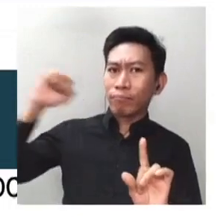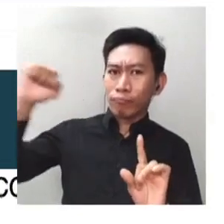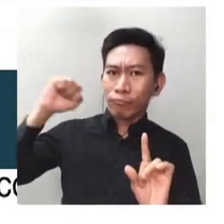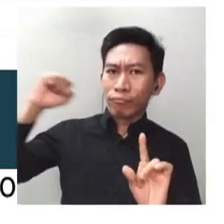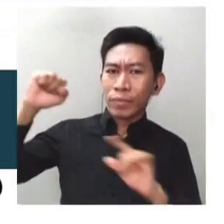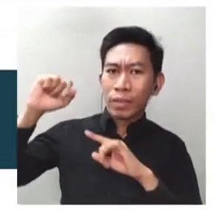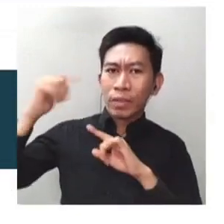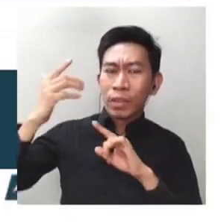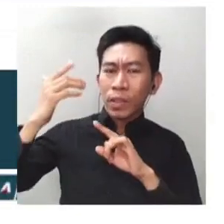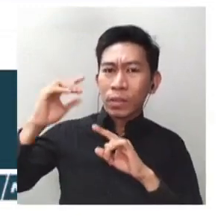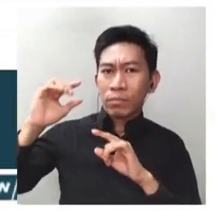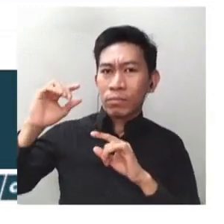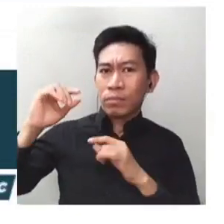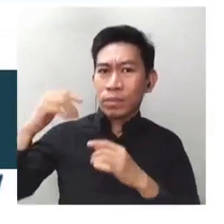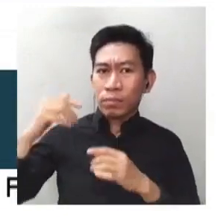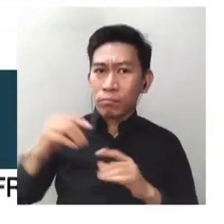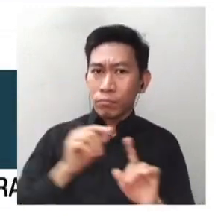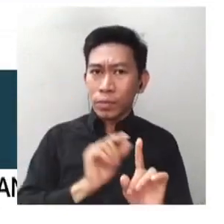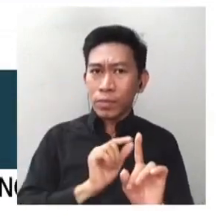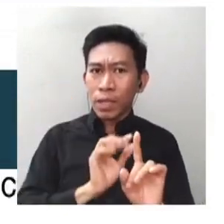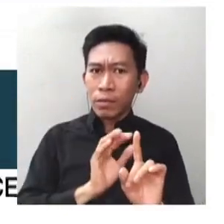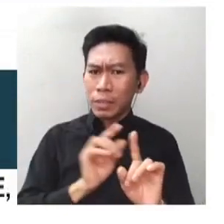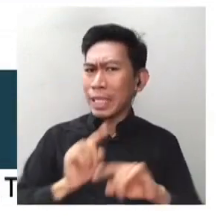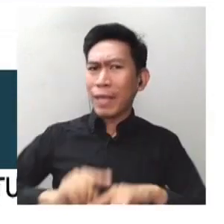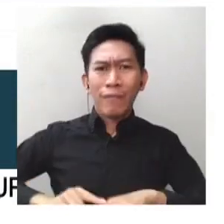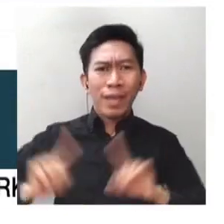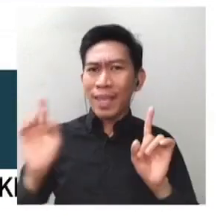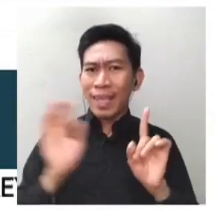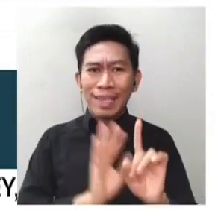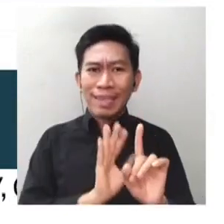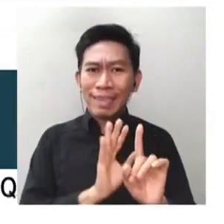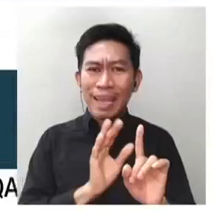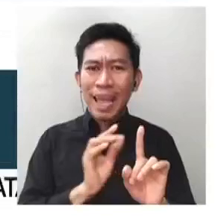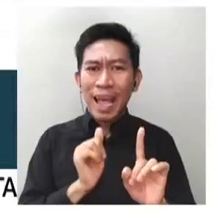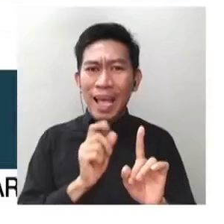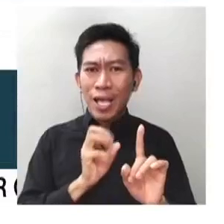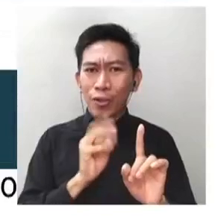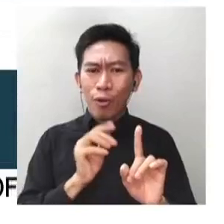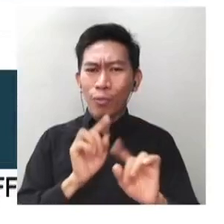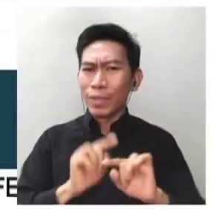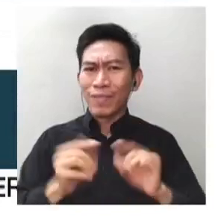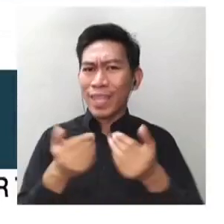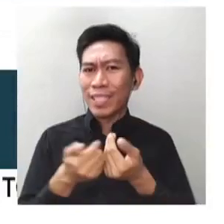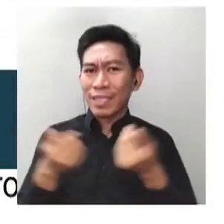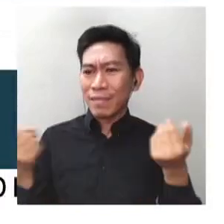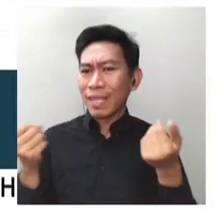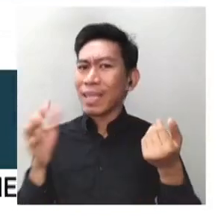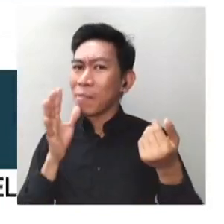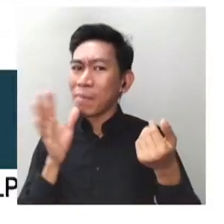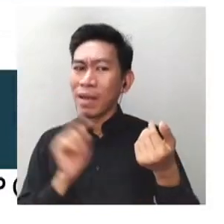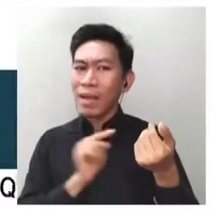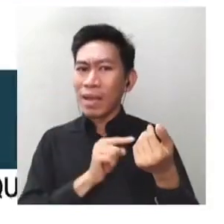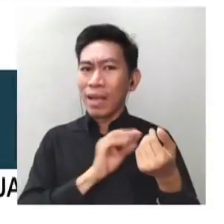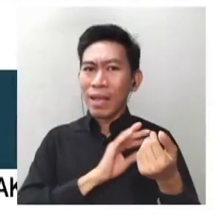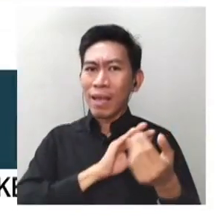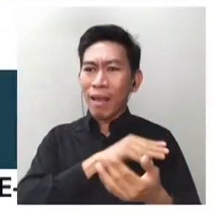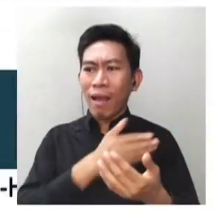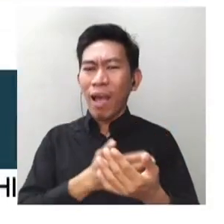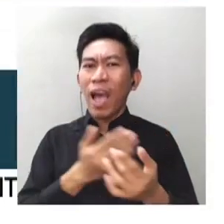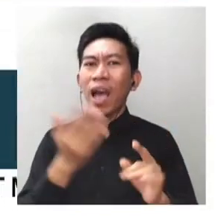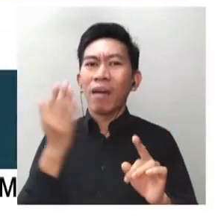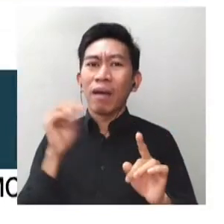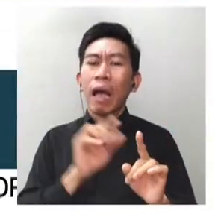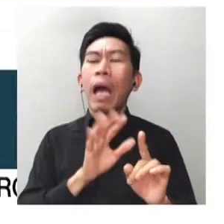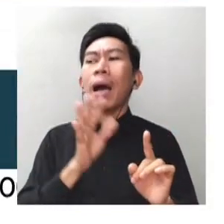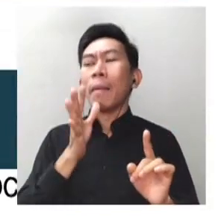there's nothing even in what Atom does or says that is the basis for the red tag. It's the fact that you're the child of an activist.